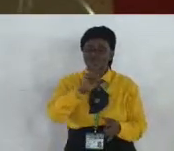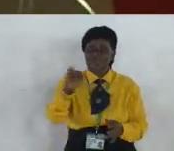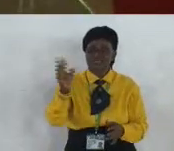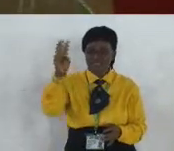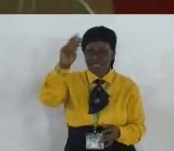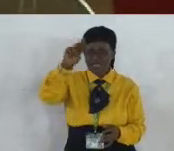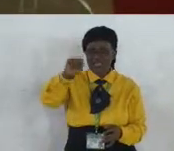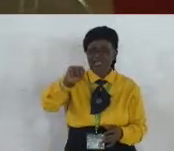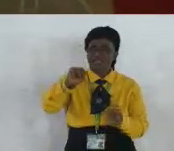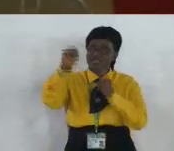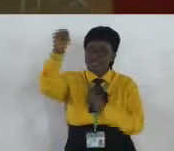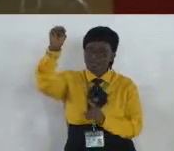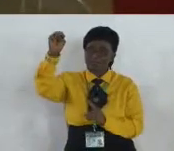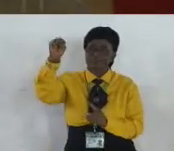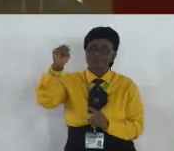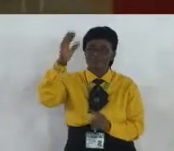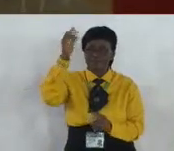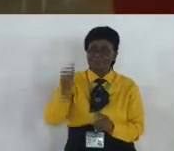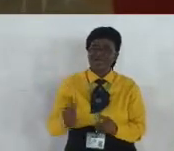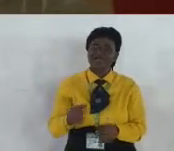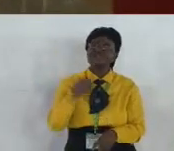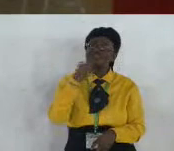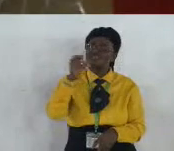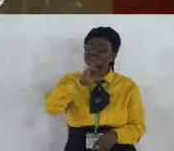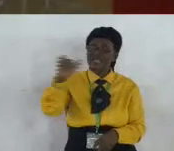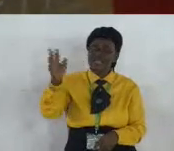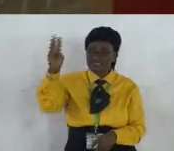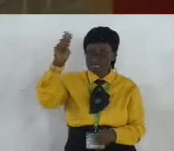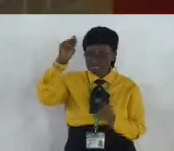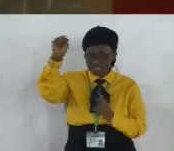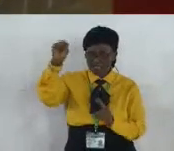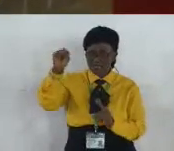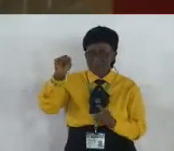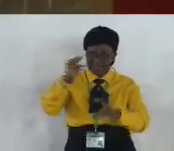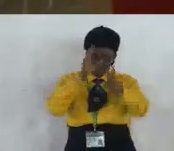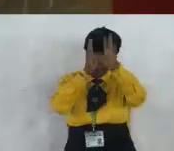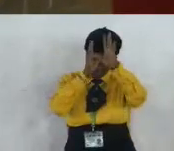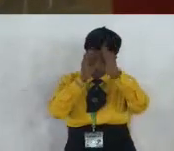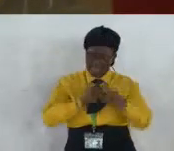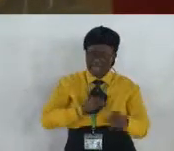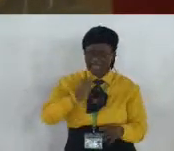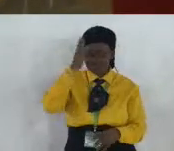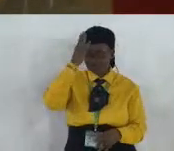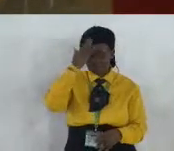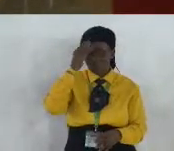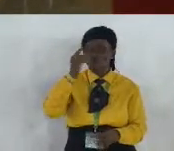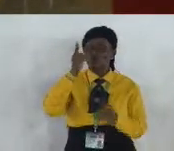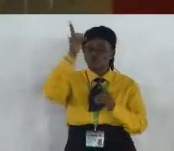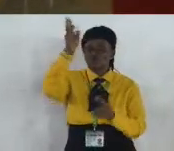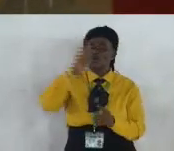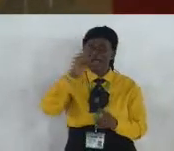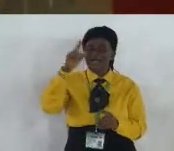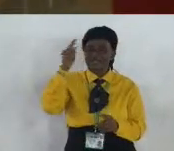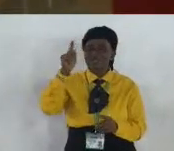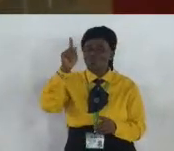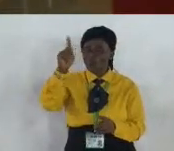by telling Him, "Oh, Father, I know you are the one who cleansed Naaman